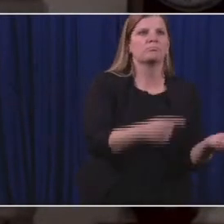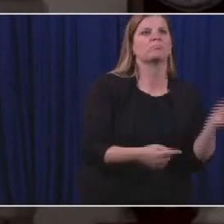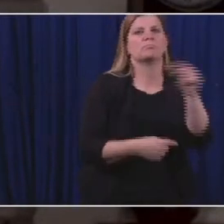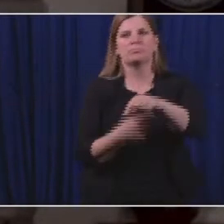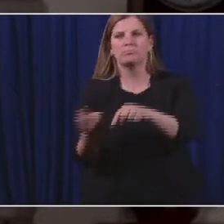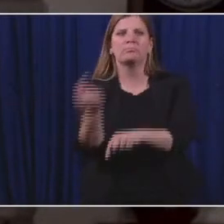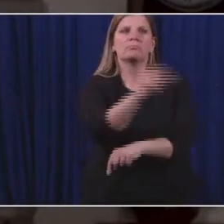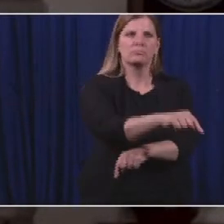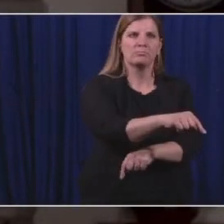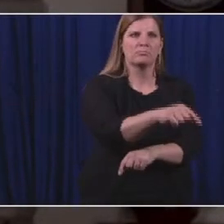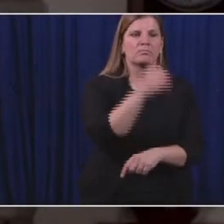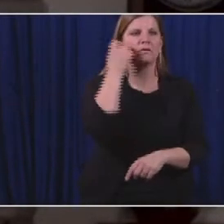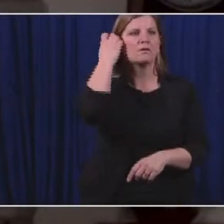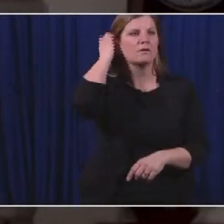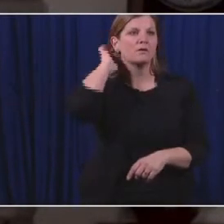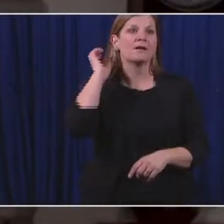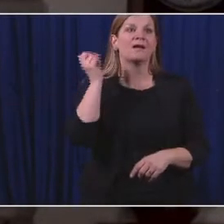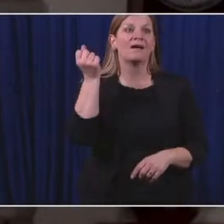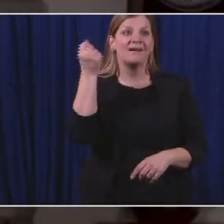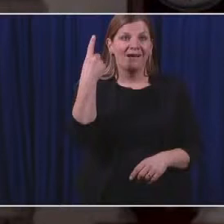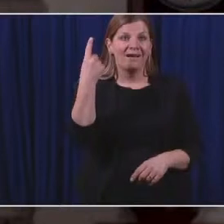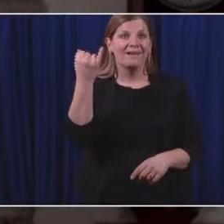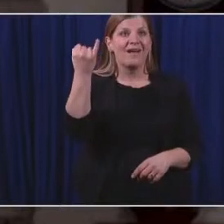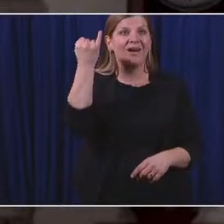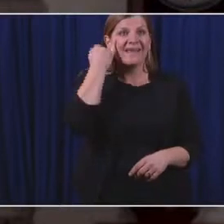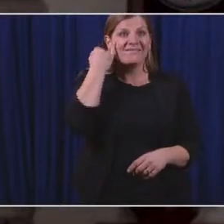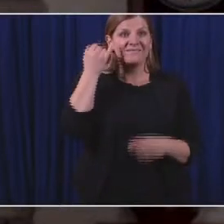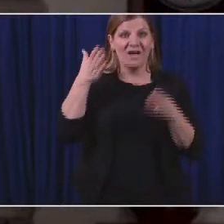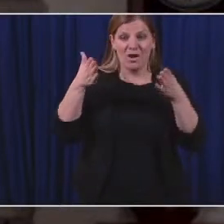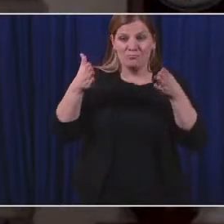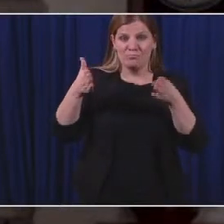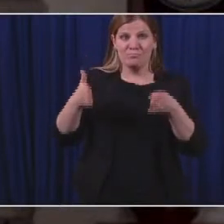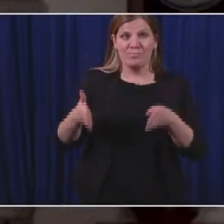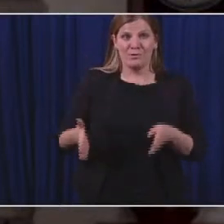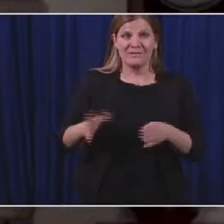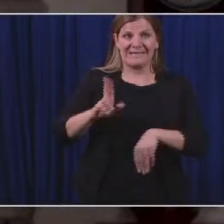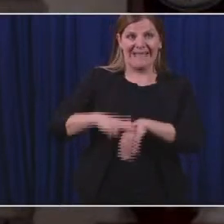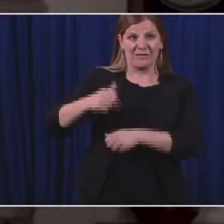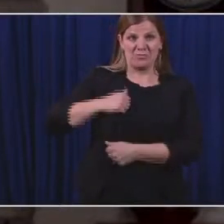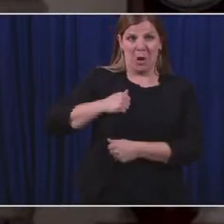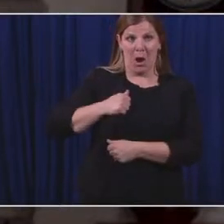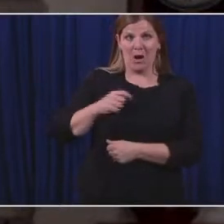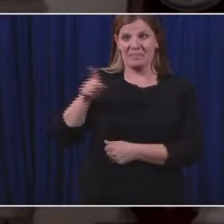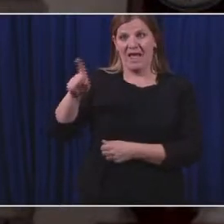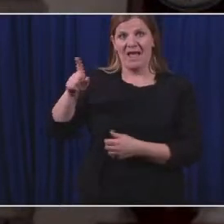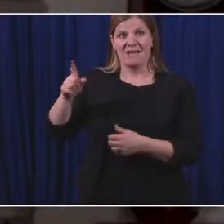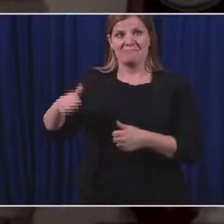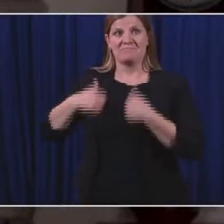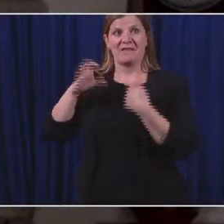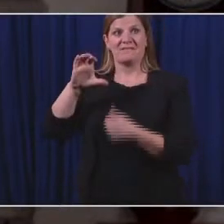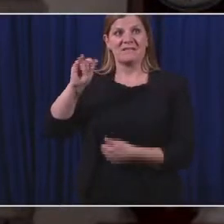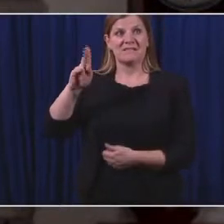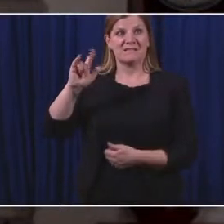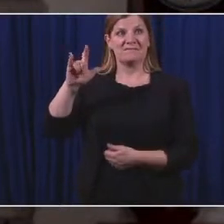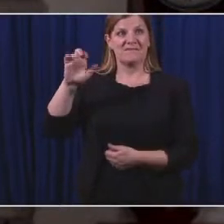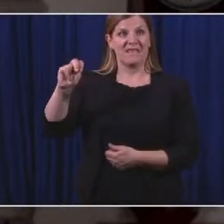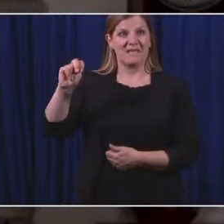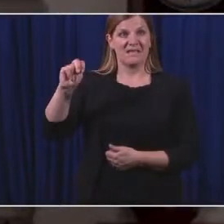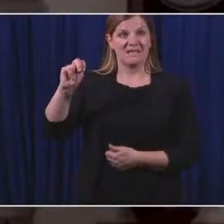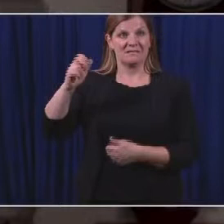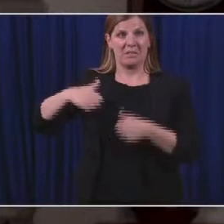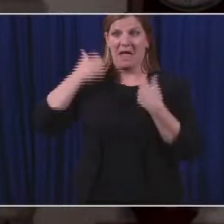when you take someone out of their civilian life and, put them in as a member of the Guard to go do